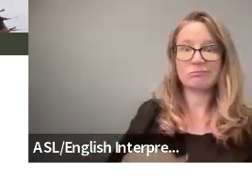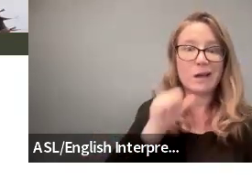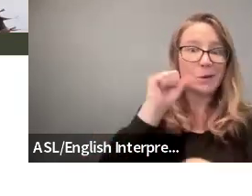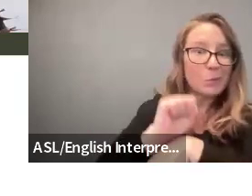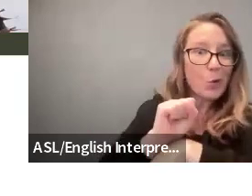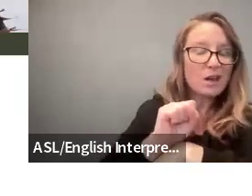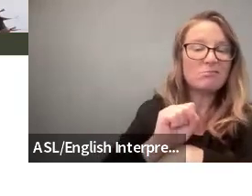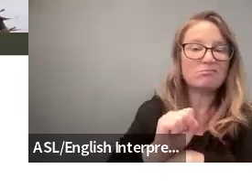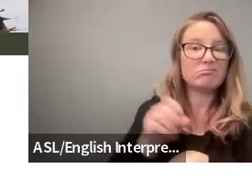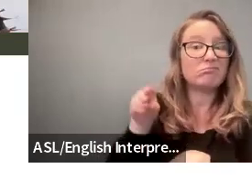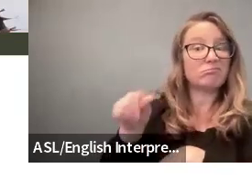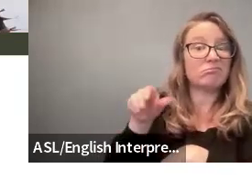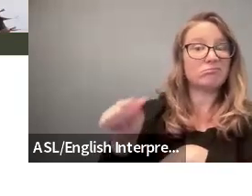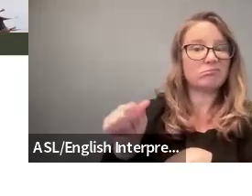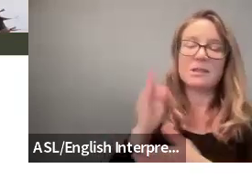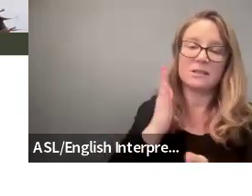then contributions stop.